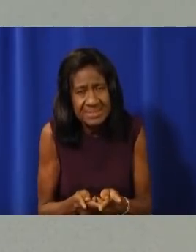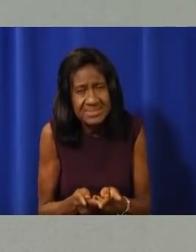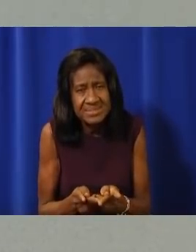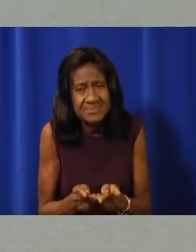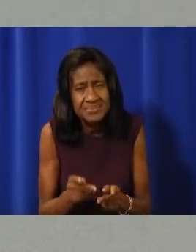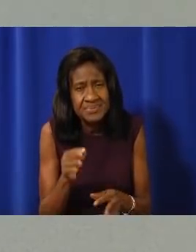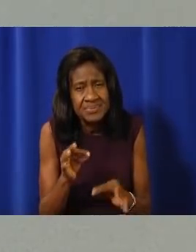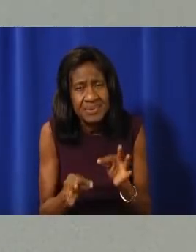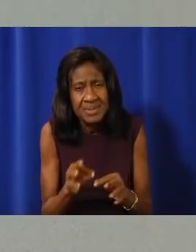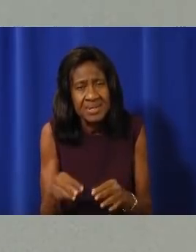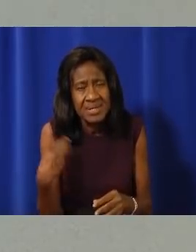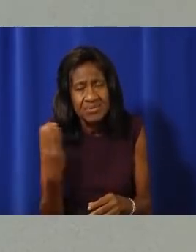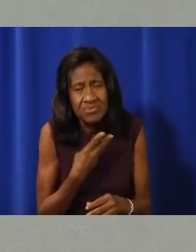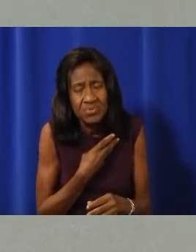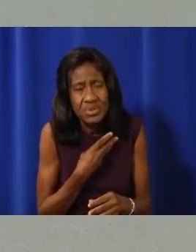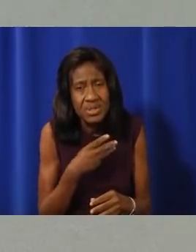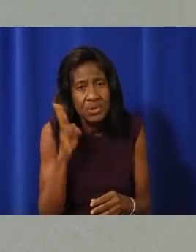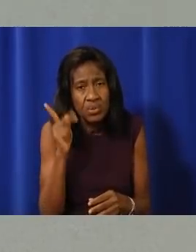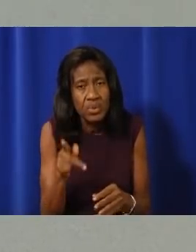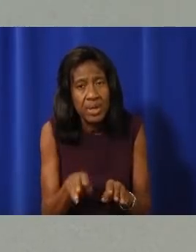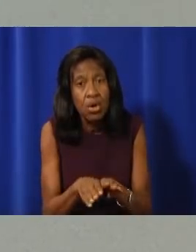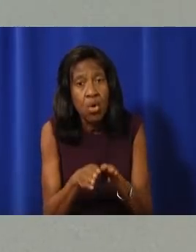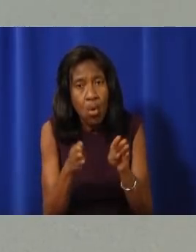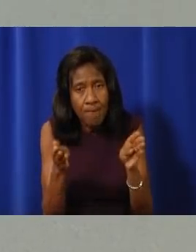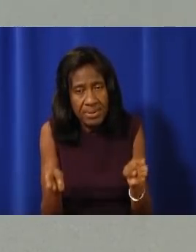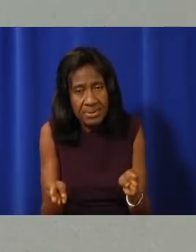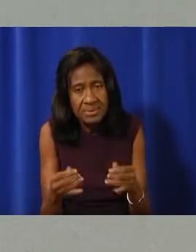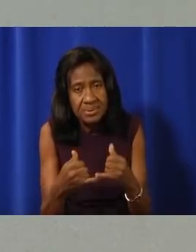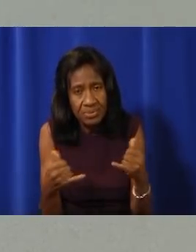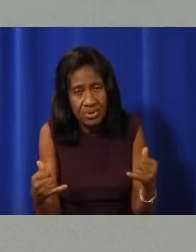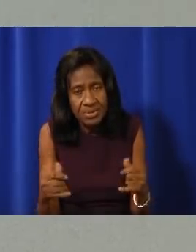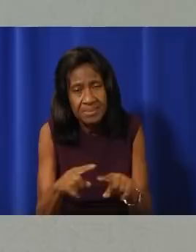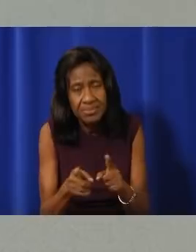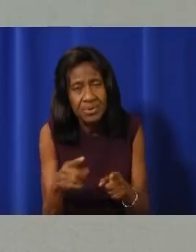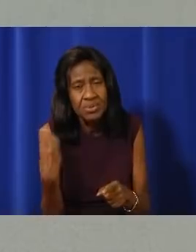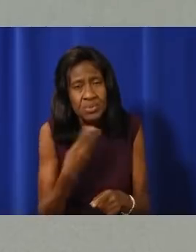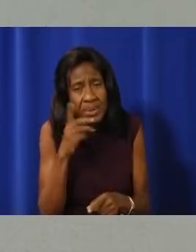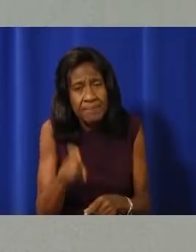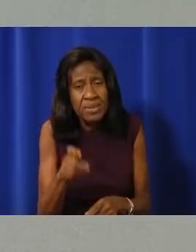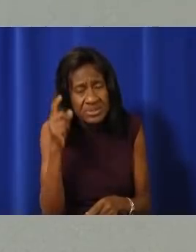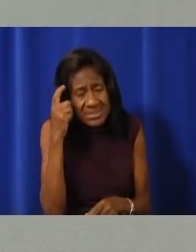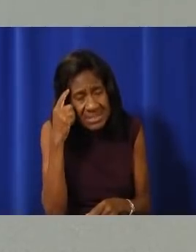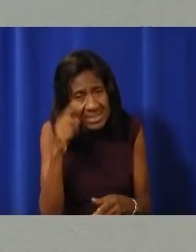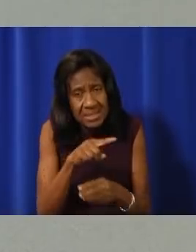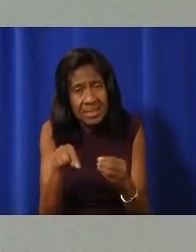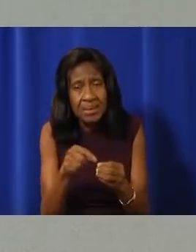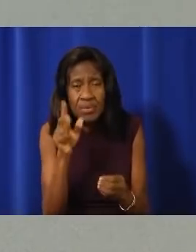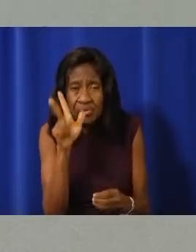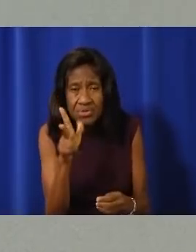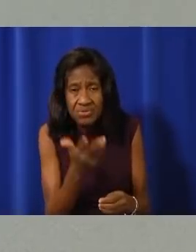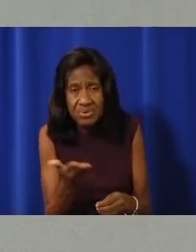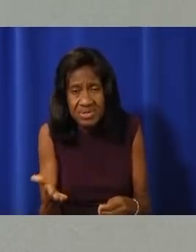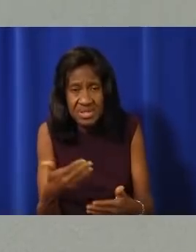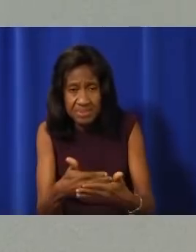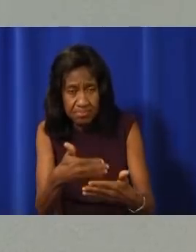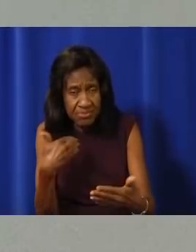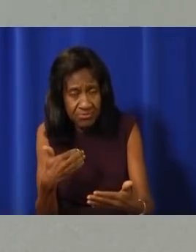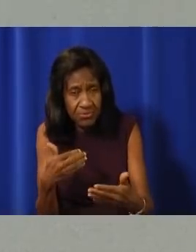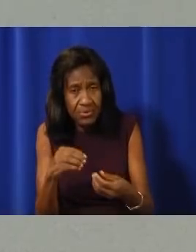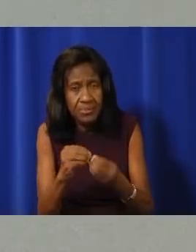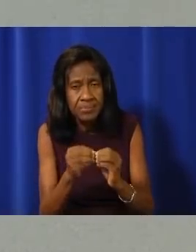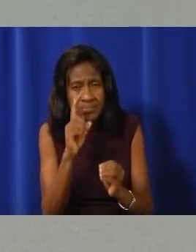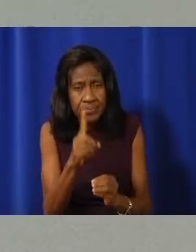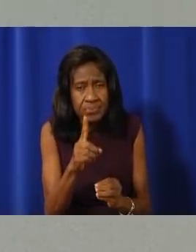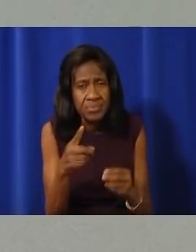our reopening. But they did say that we do need to consider three things very carefully before doing so. One, our